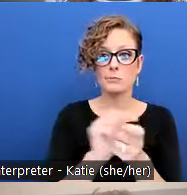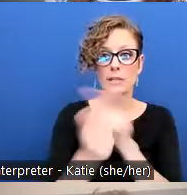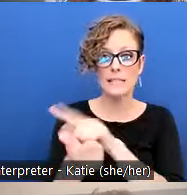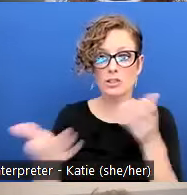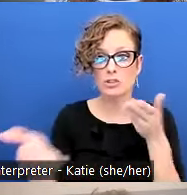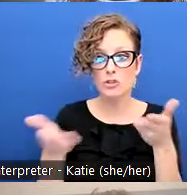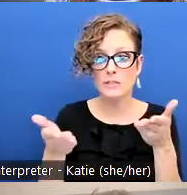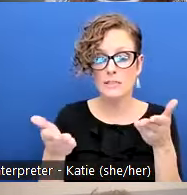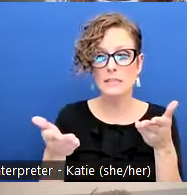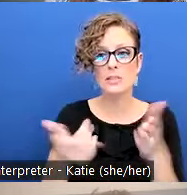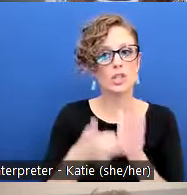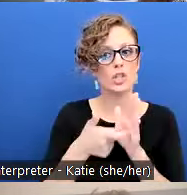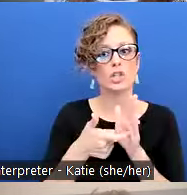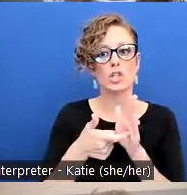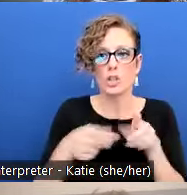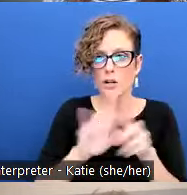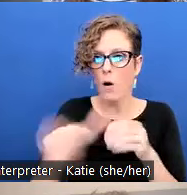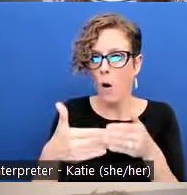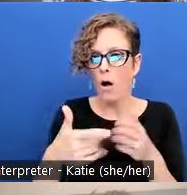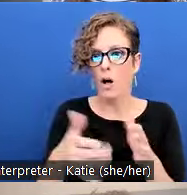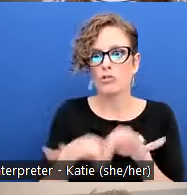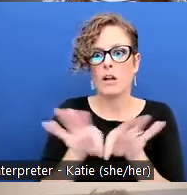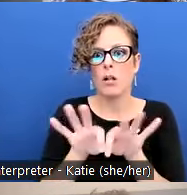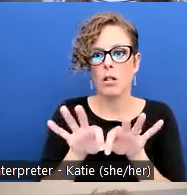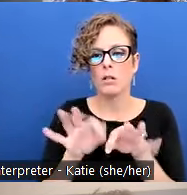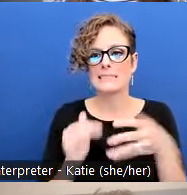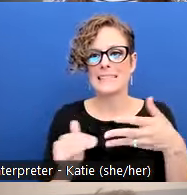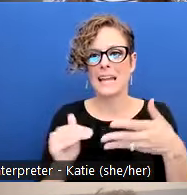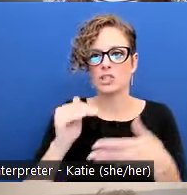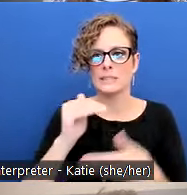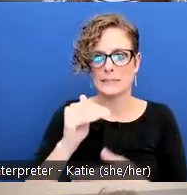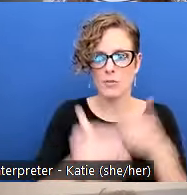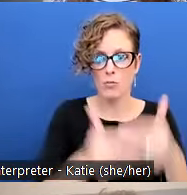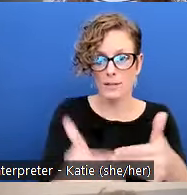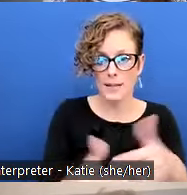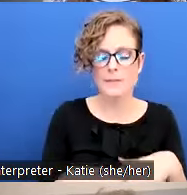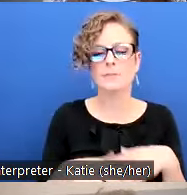during all critical stages, and some additional pieces.